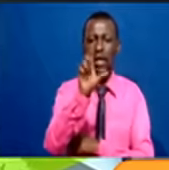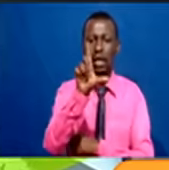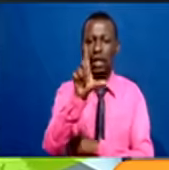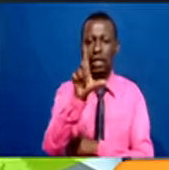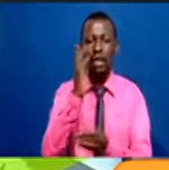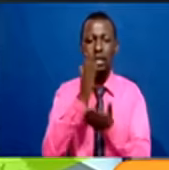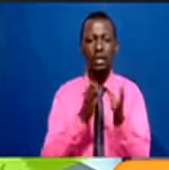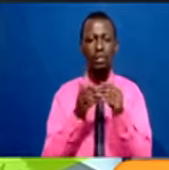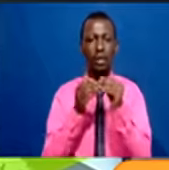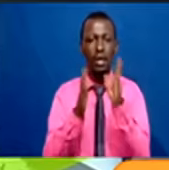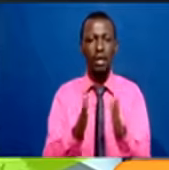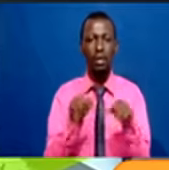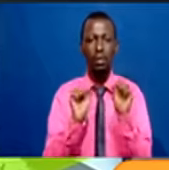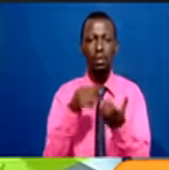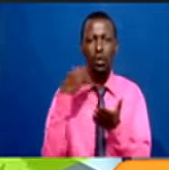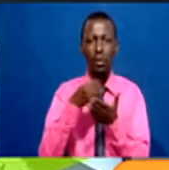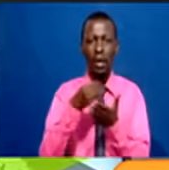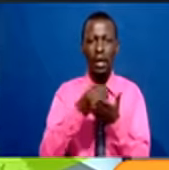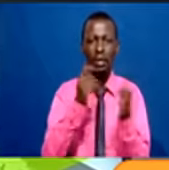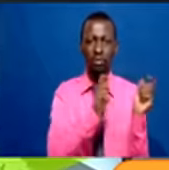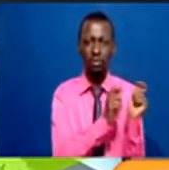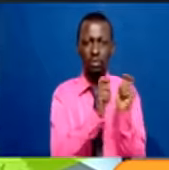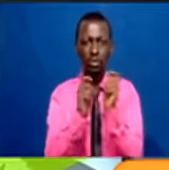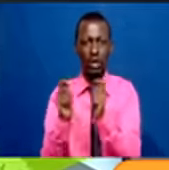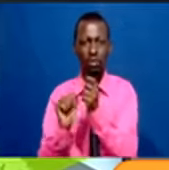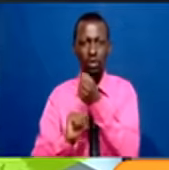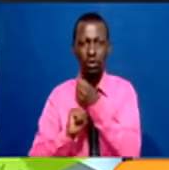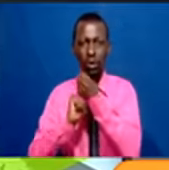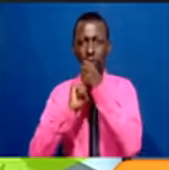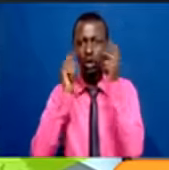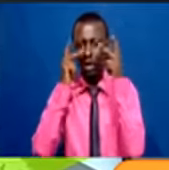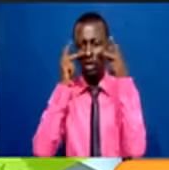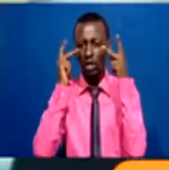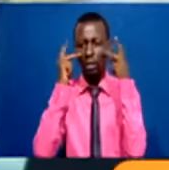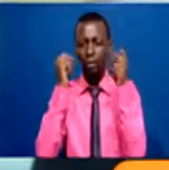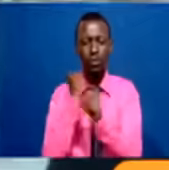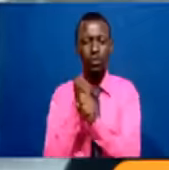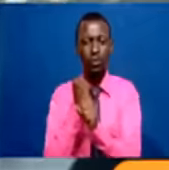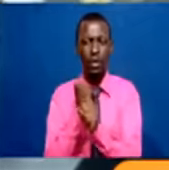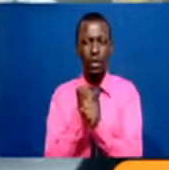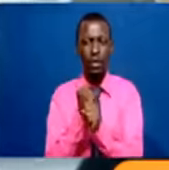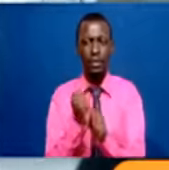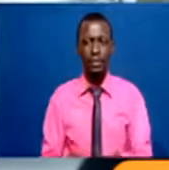funds on behalf of Al-Shabaab. Seth Olale reports.